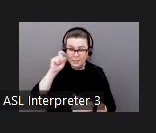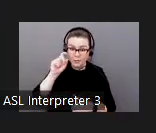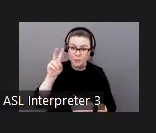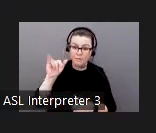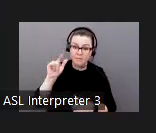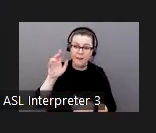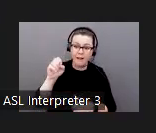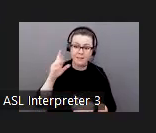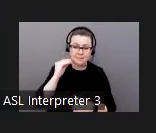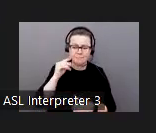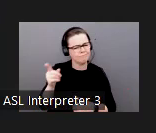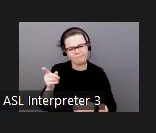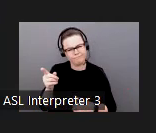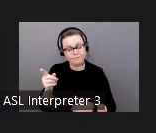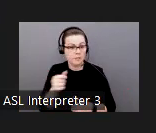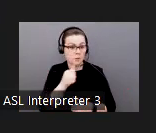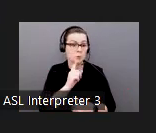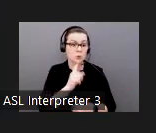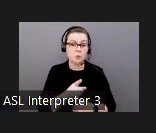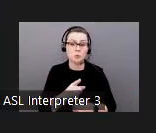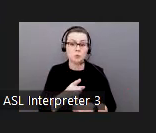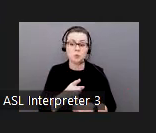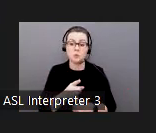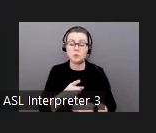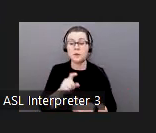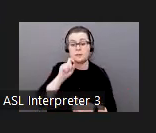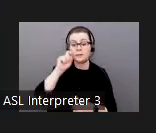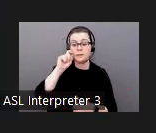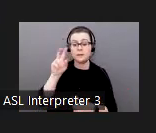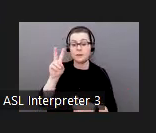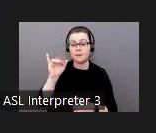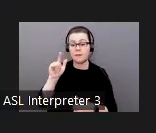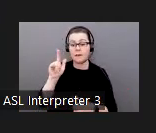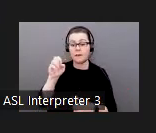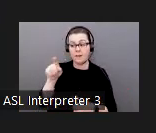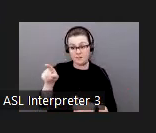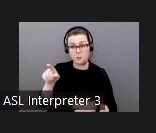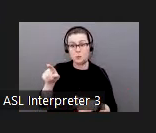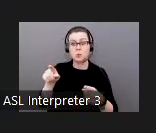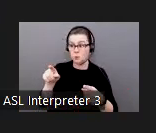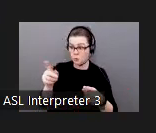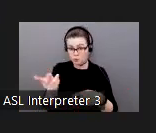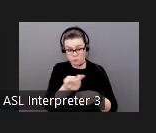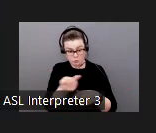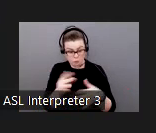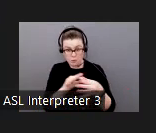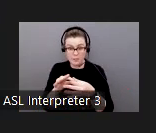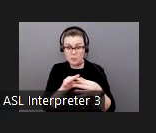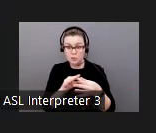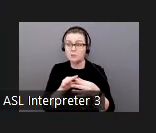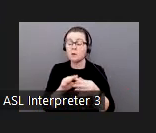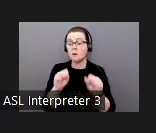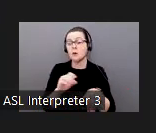sexual violence is a high risk factor for homicide when it's in the relationship. Older